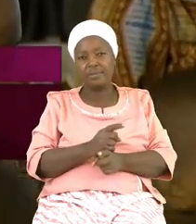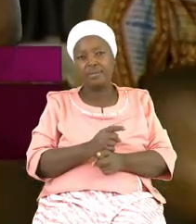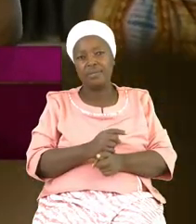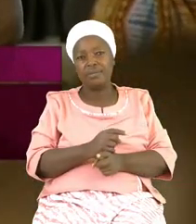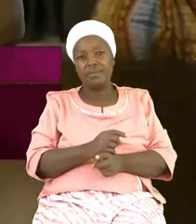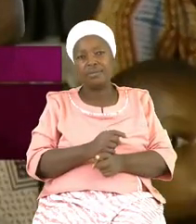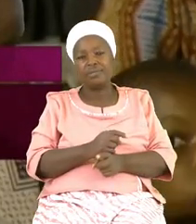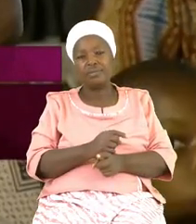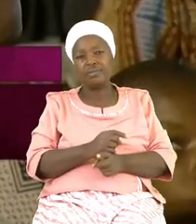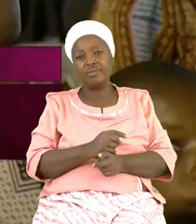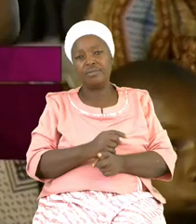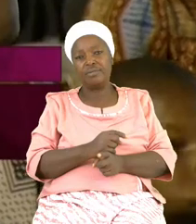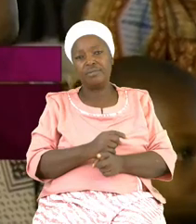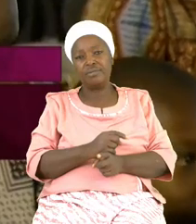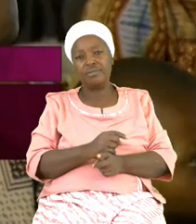digits.